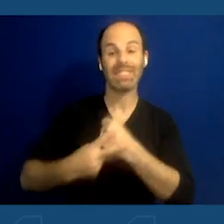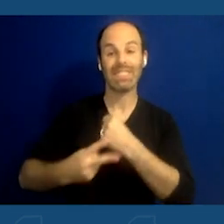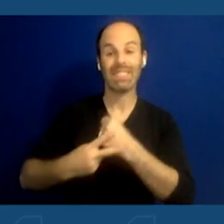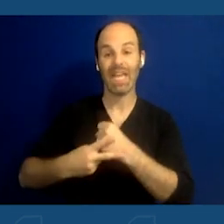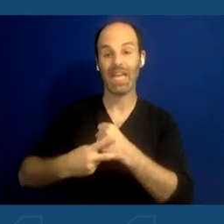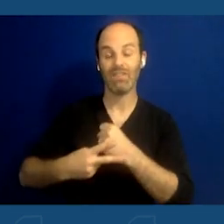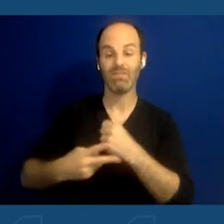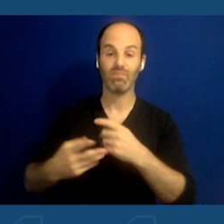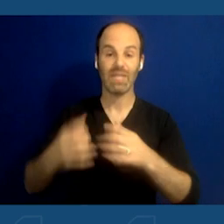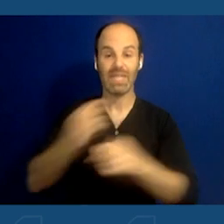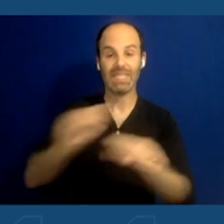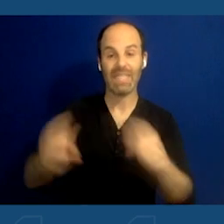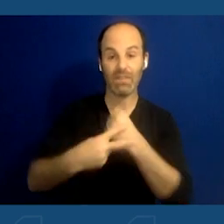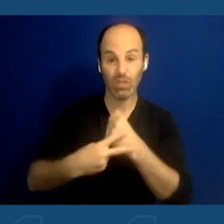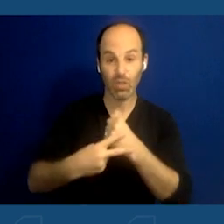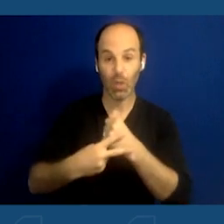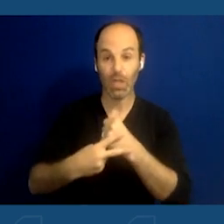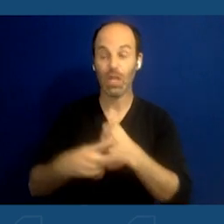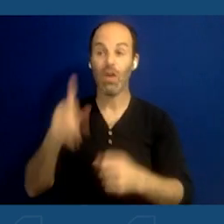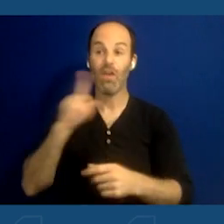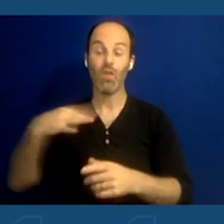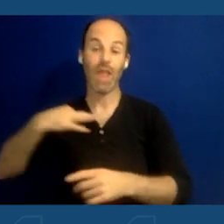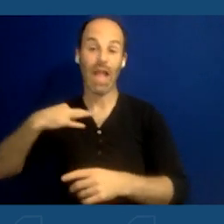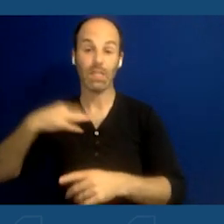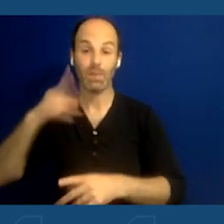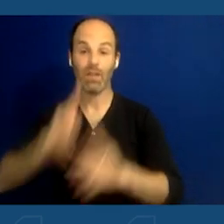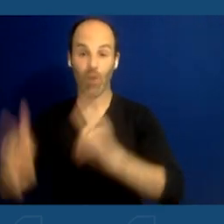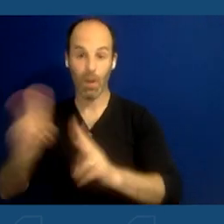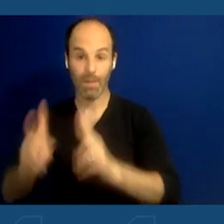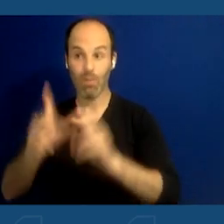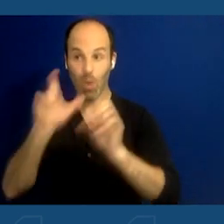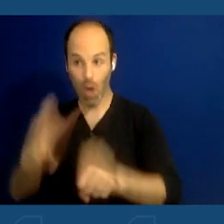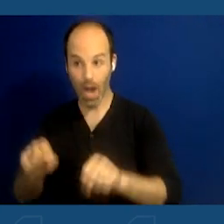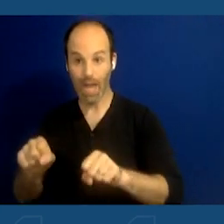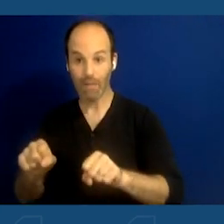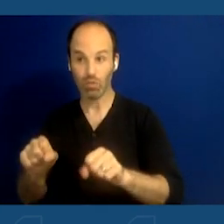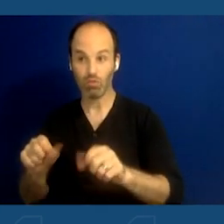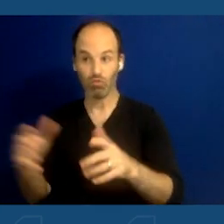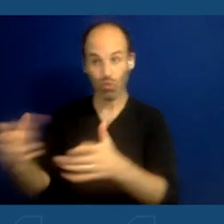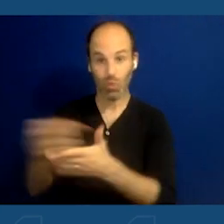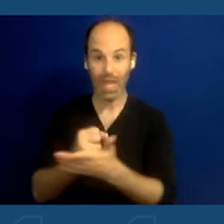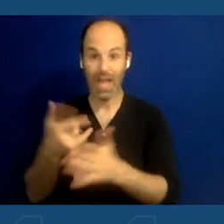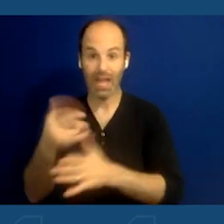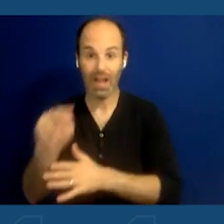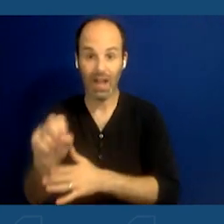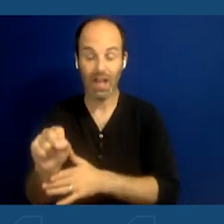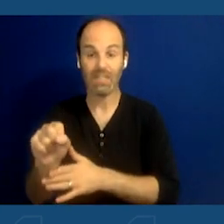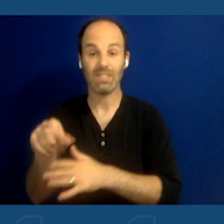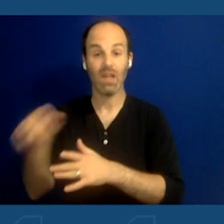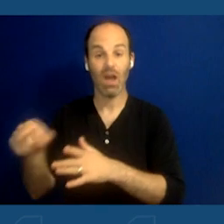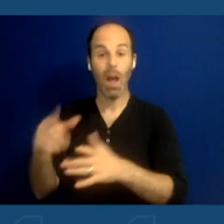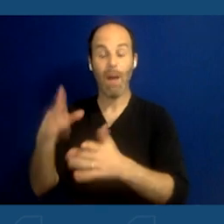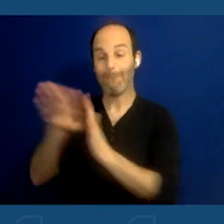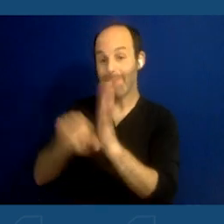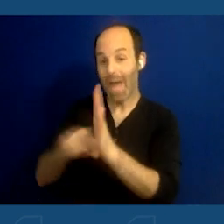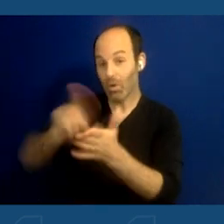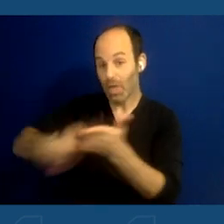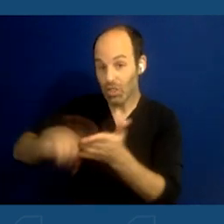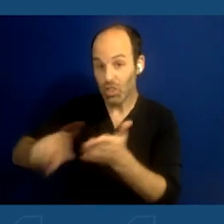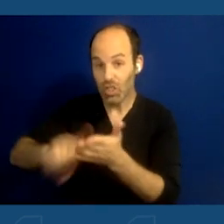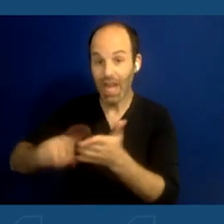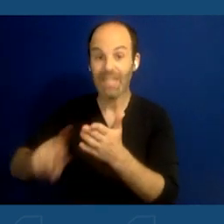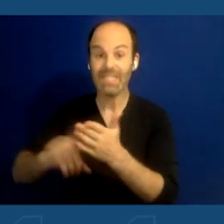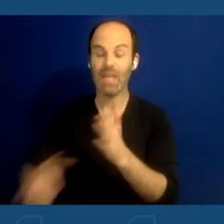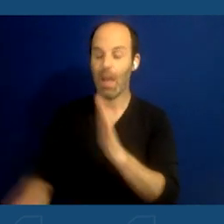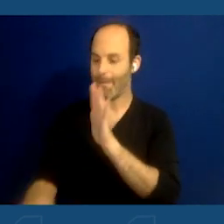for people seeking concealed carry permits, background checks for all ammunition purchases. This is a new development, banning body